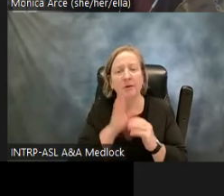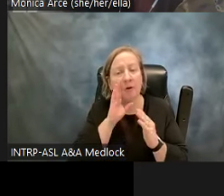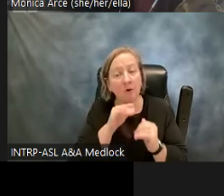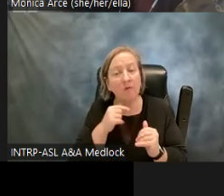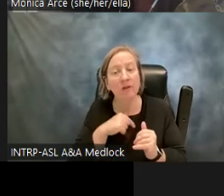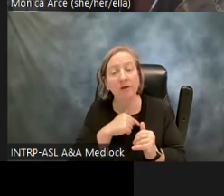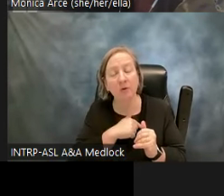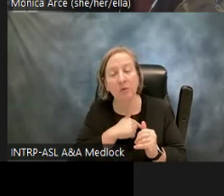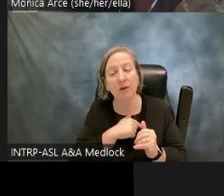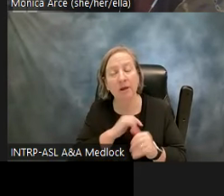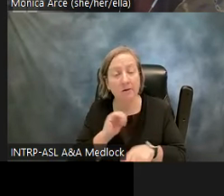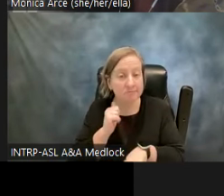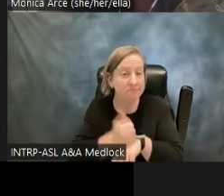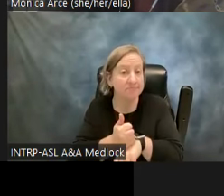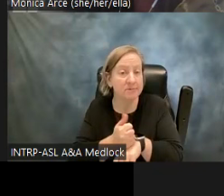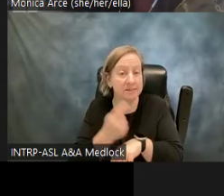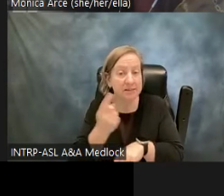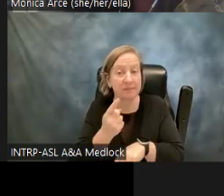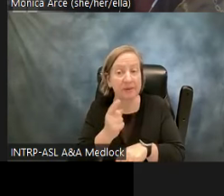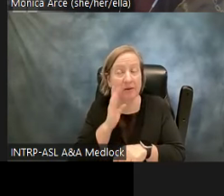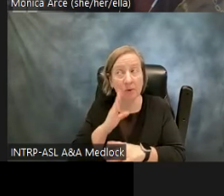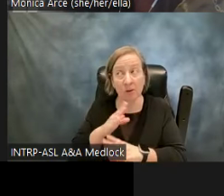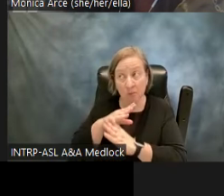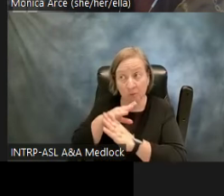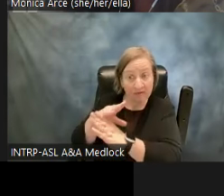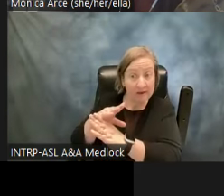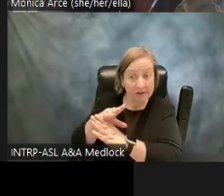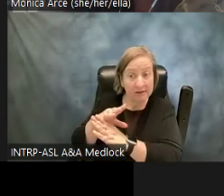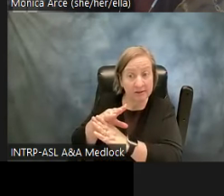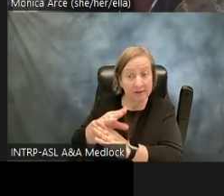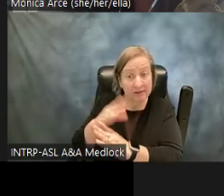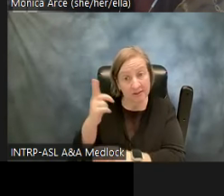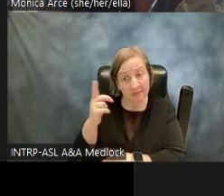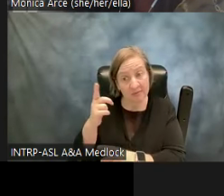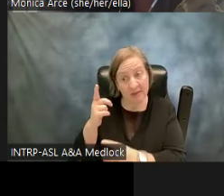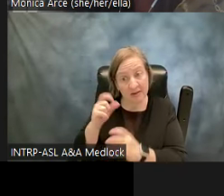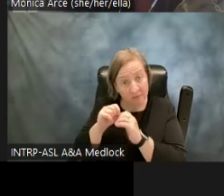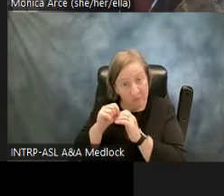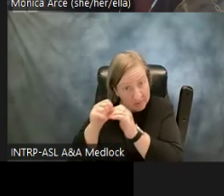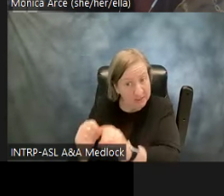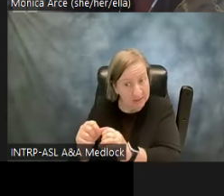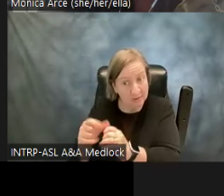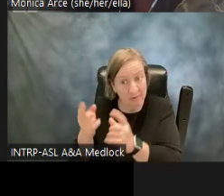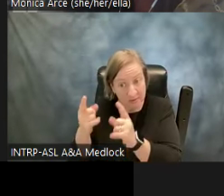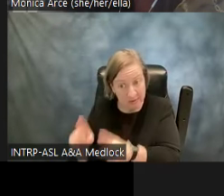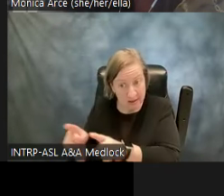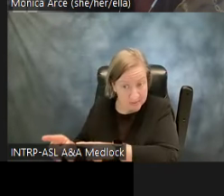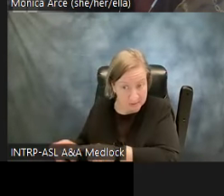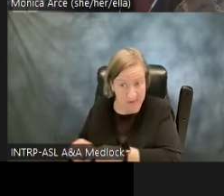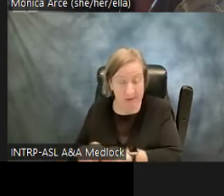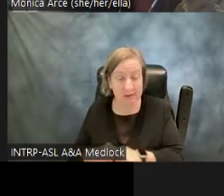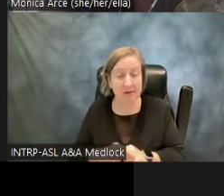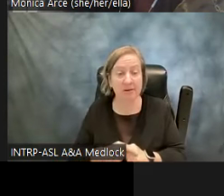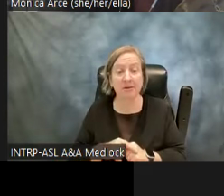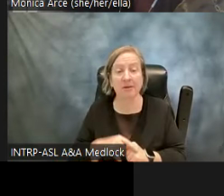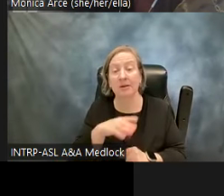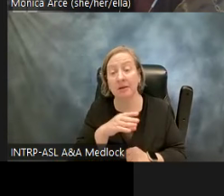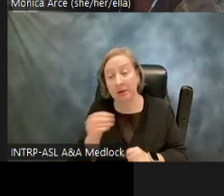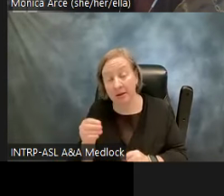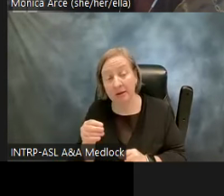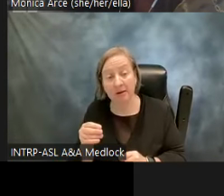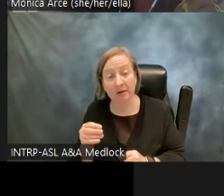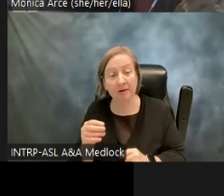paving something that would not only prevent something like this from continuously happening, but also